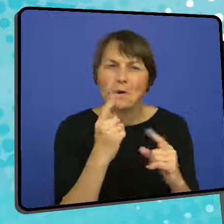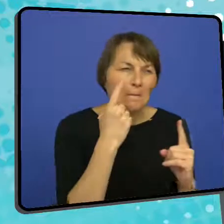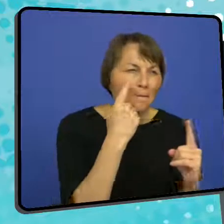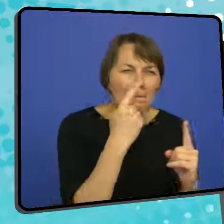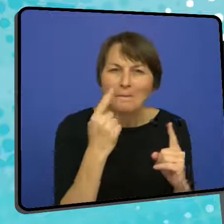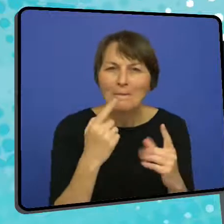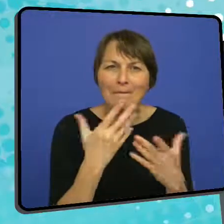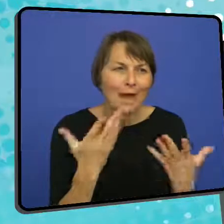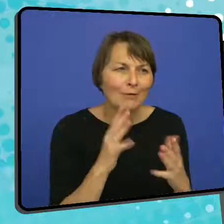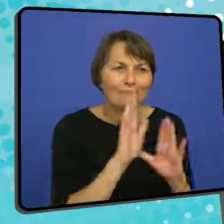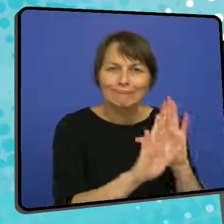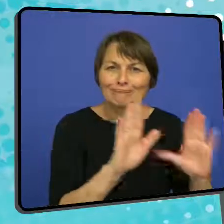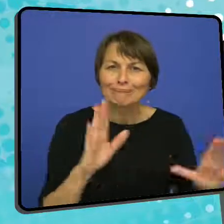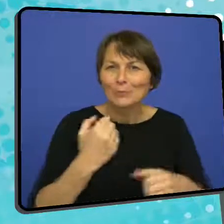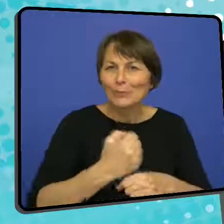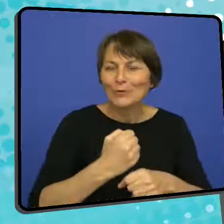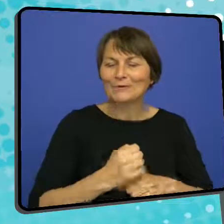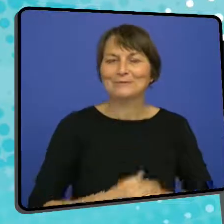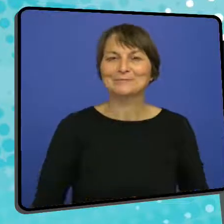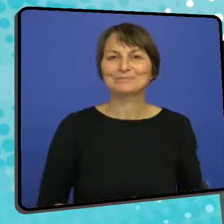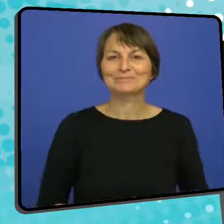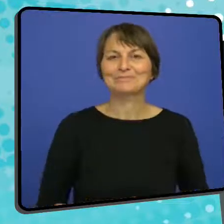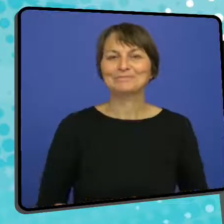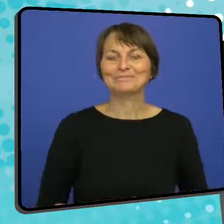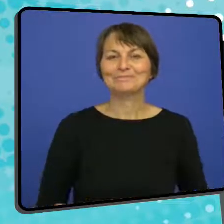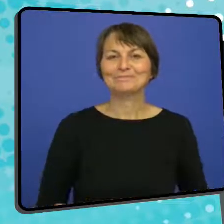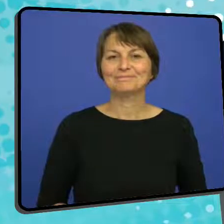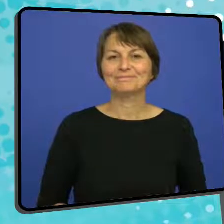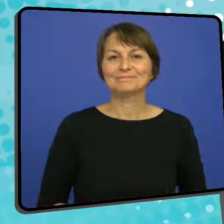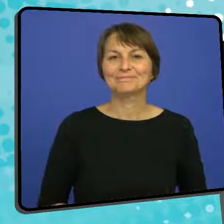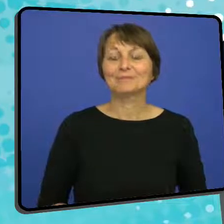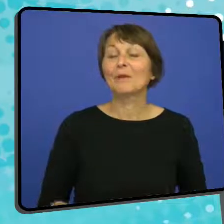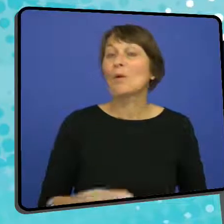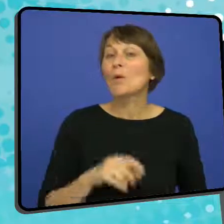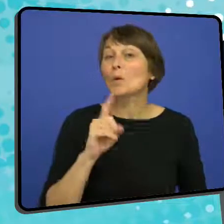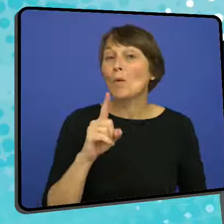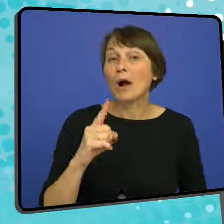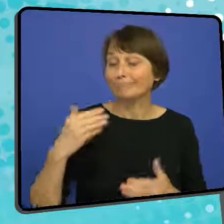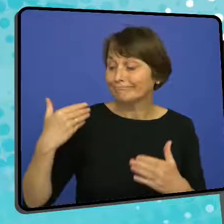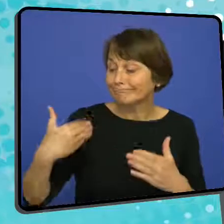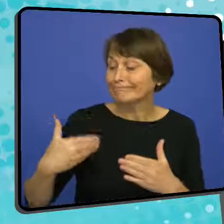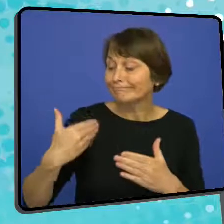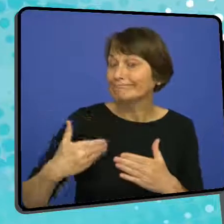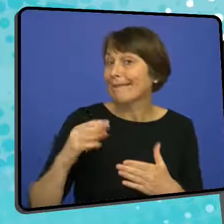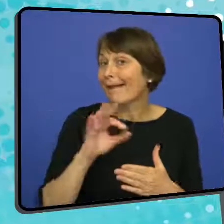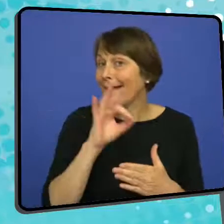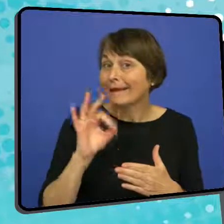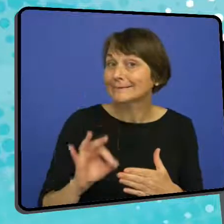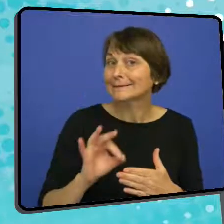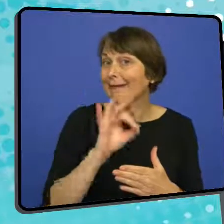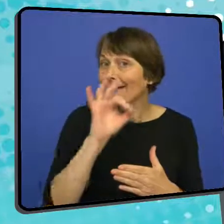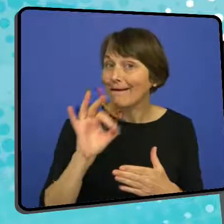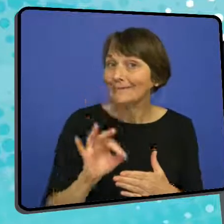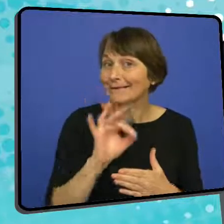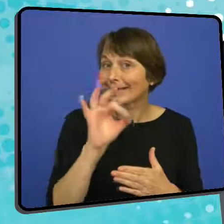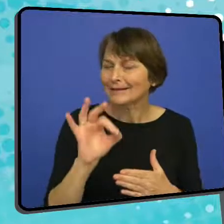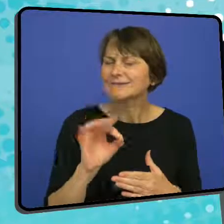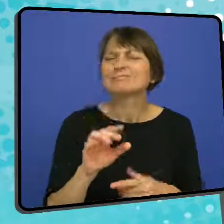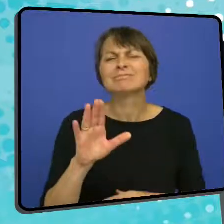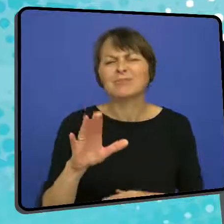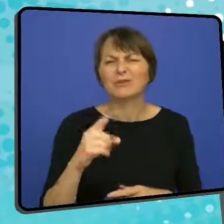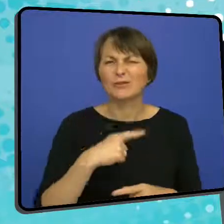spaces. One thing that we always ask our guests is, we know that jobs in the tech industry